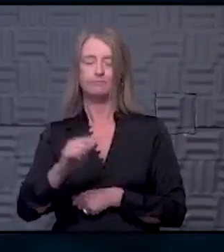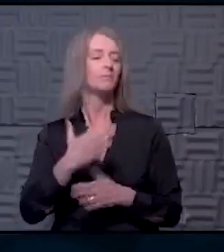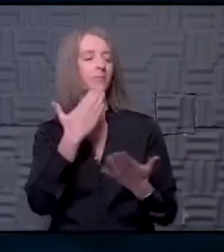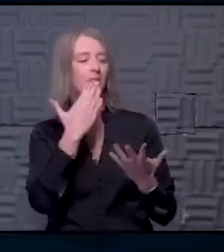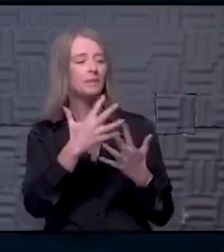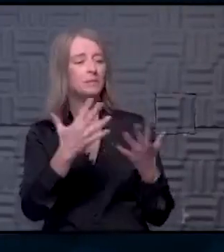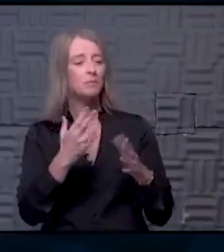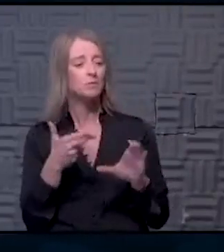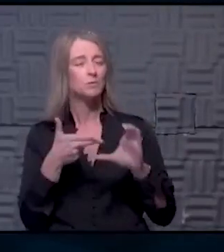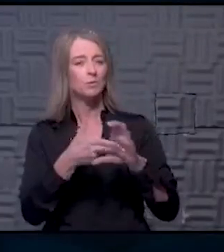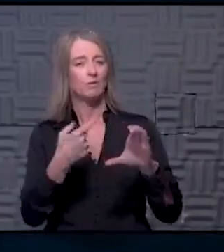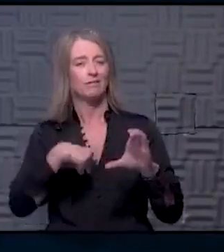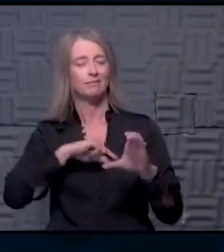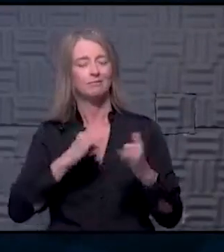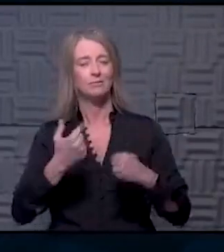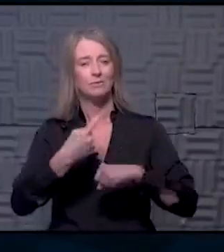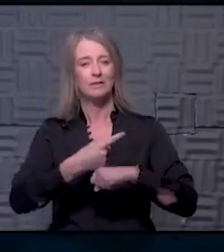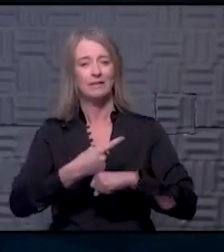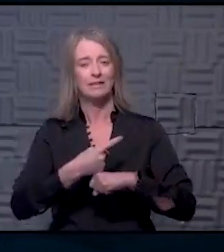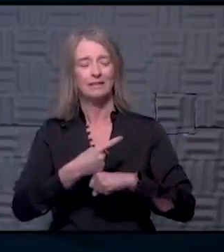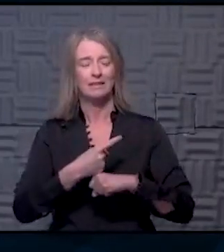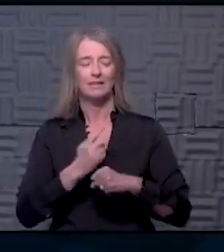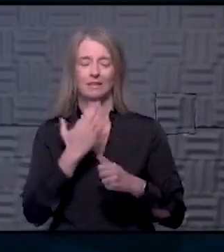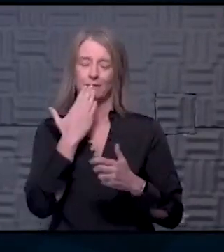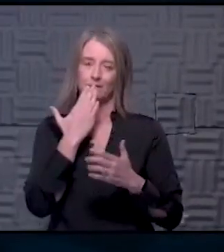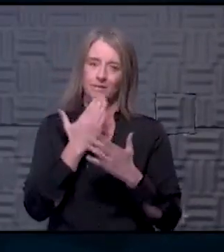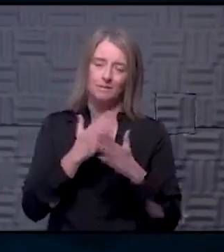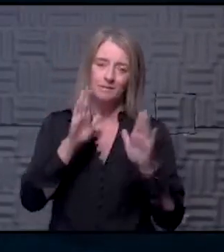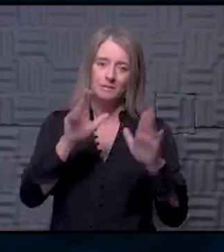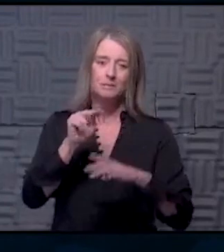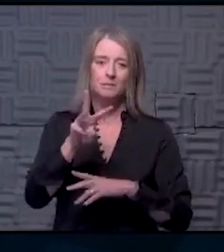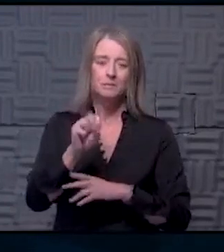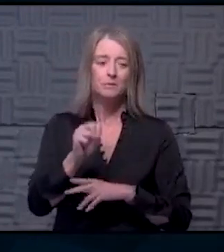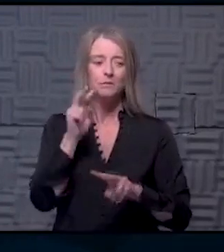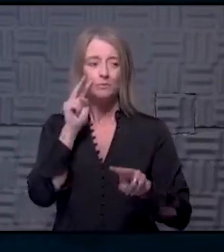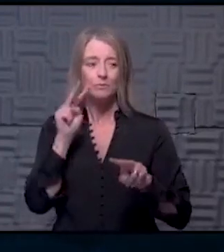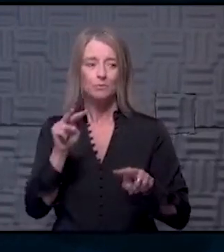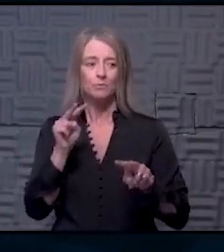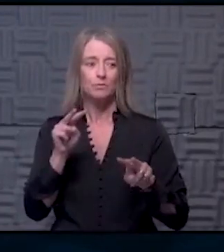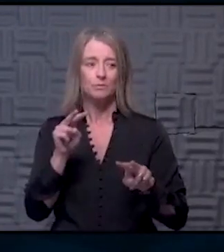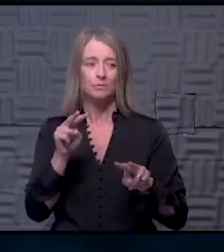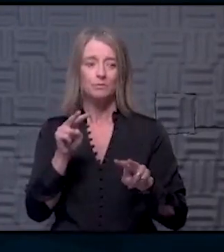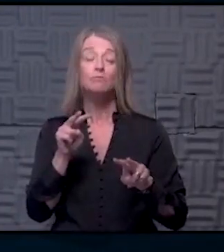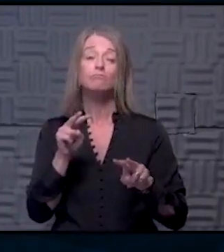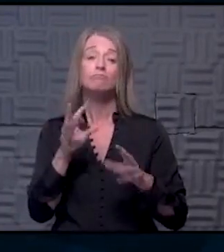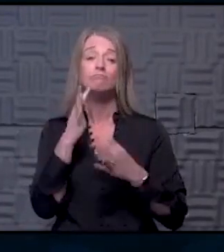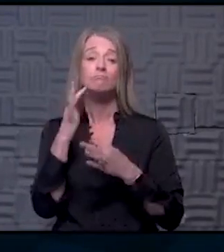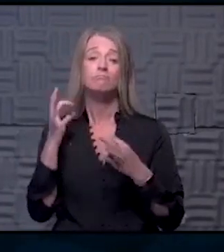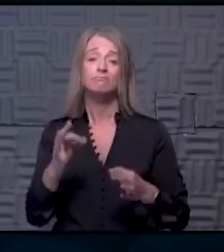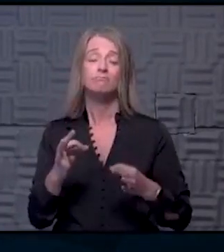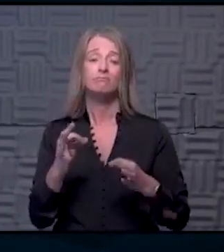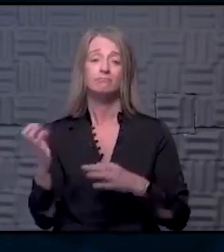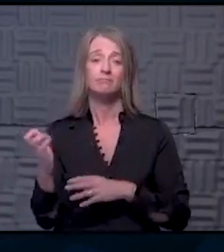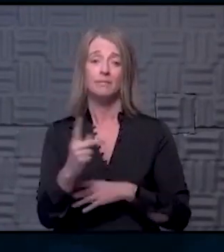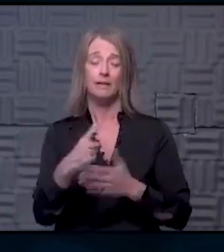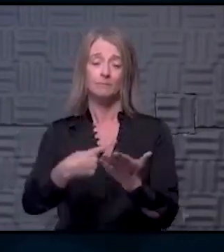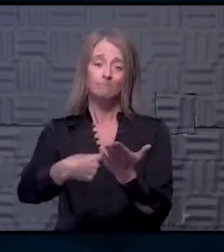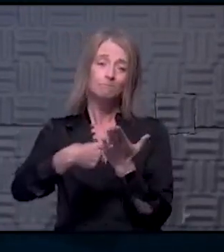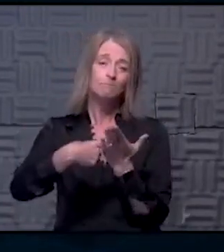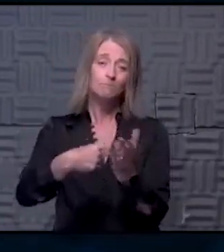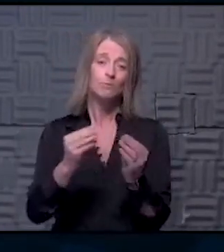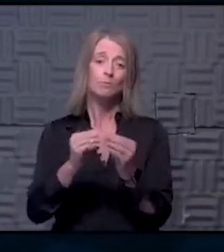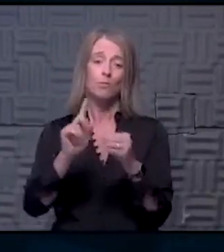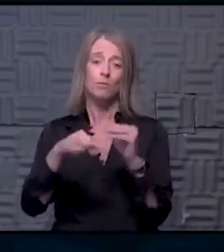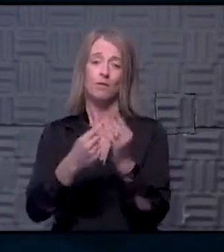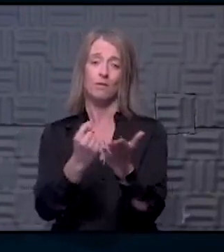much for joining us and for the anticipated good news today. We will watch and wait with you, and definitely bring you back to talk more about